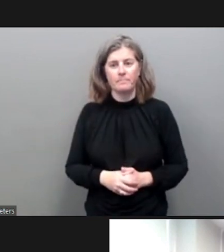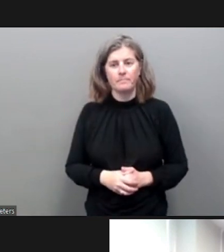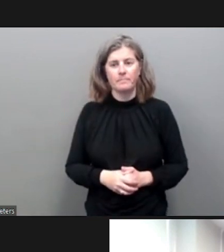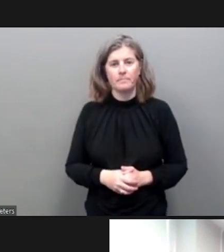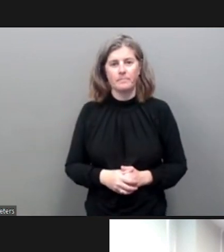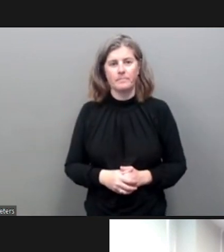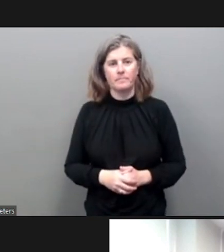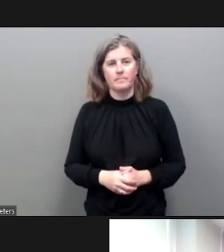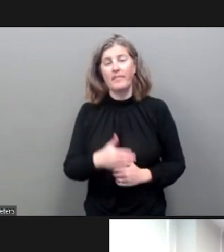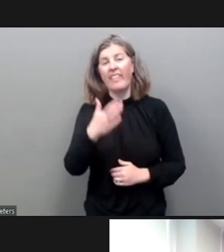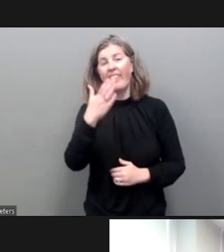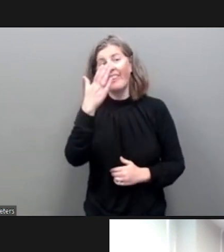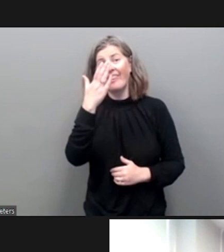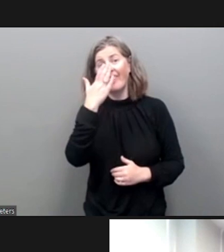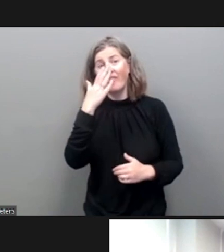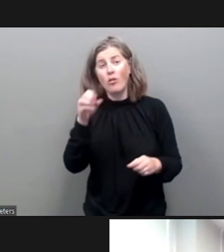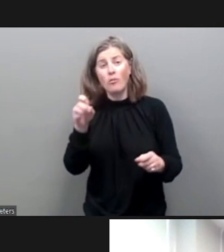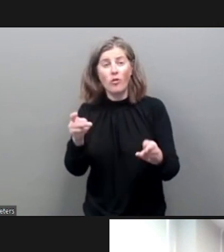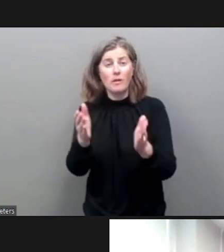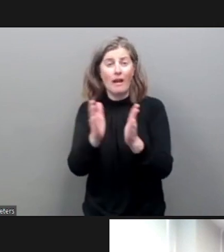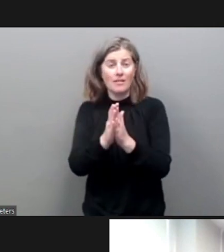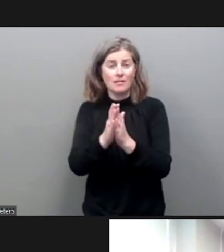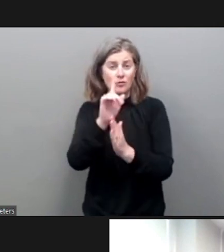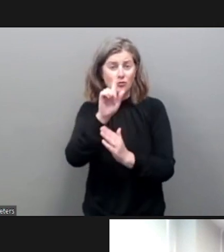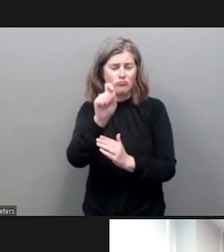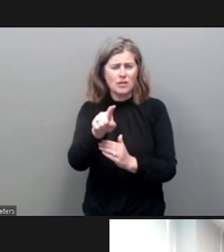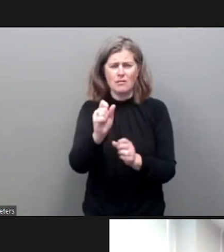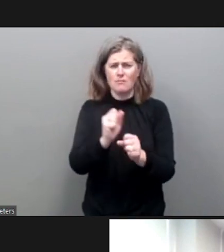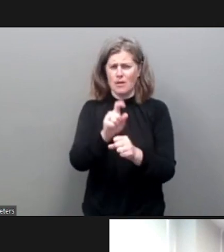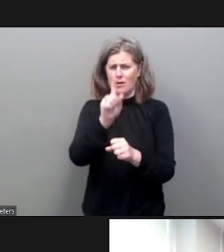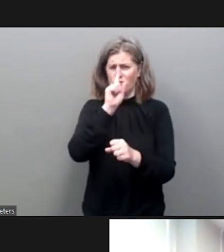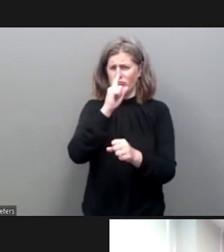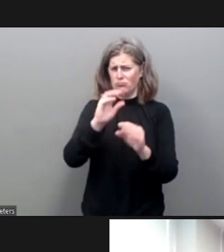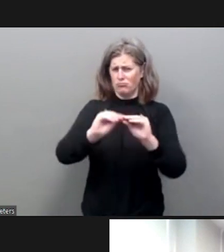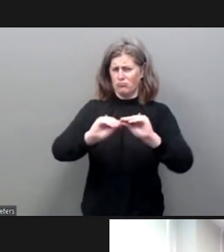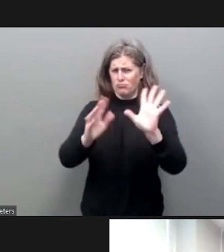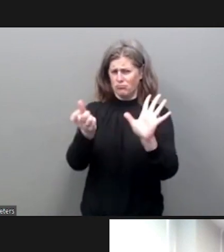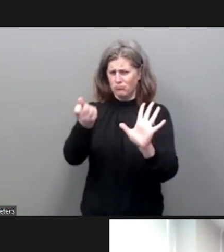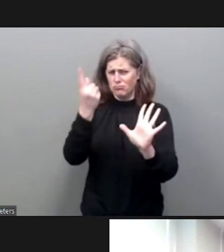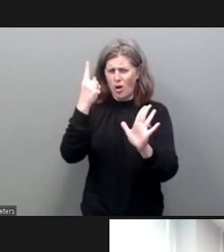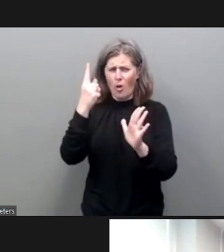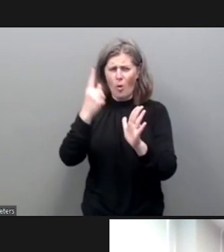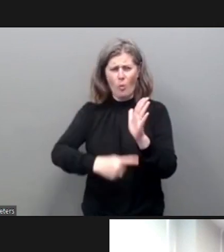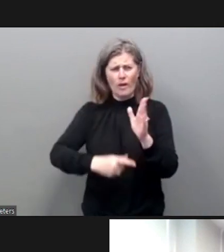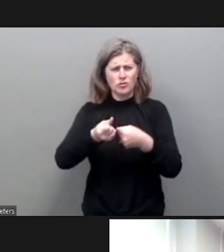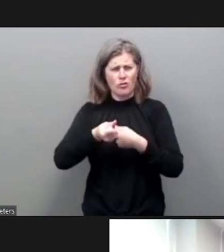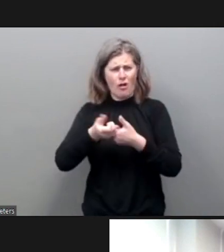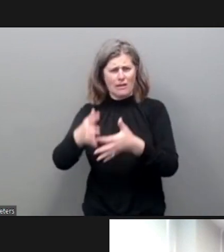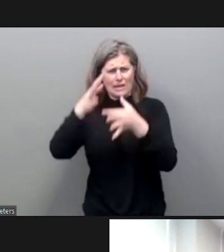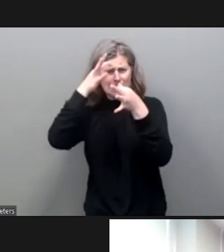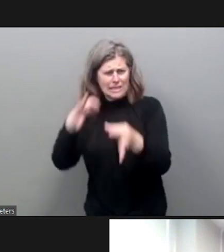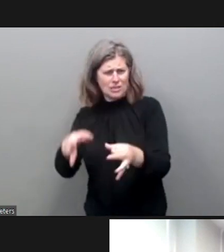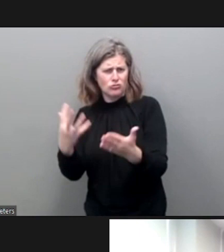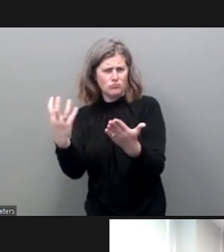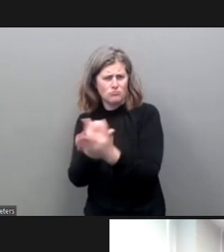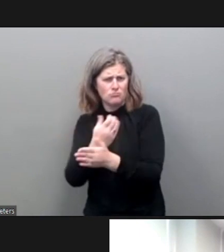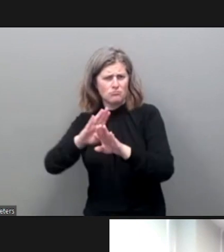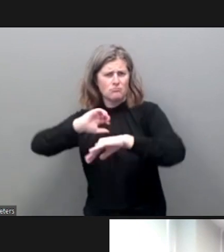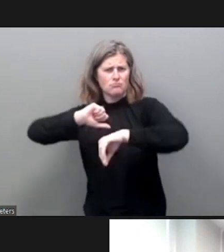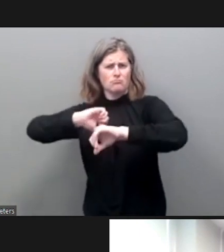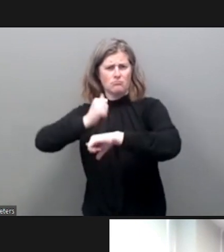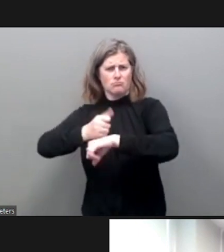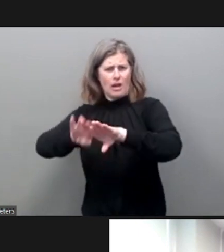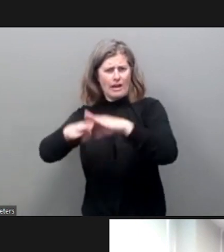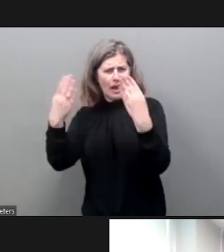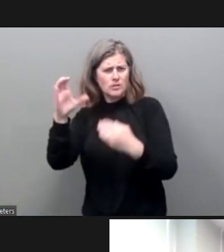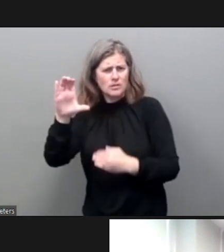Thank you all for the opportunity to ask a question. I just want to make sure that I understand what's driving this decision to enact crisis standards of care. Since